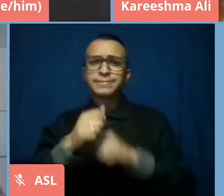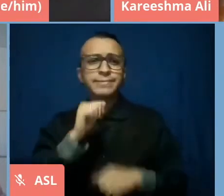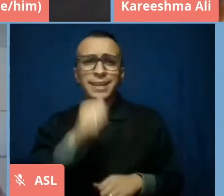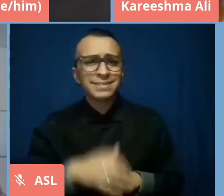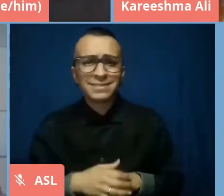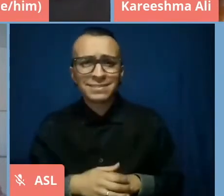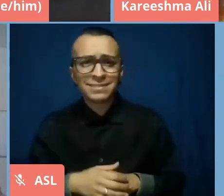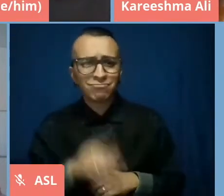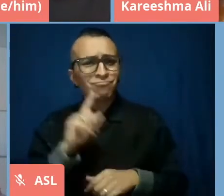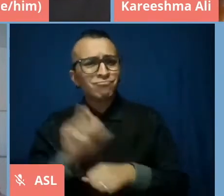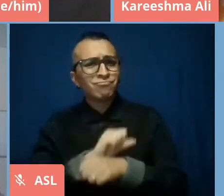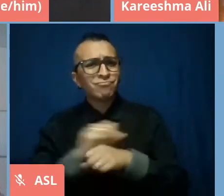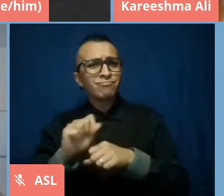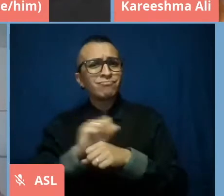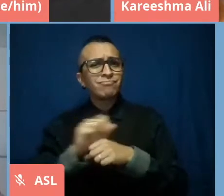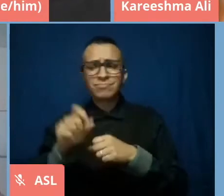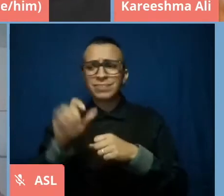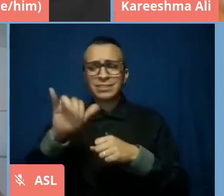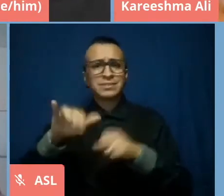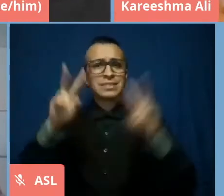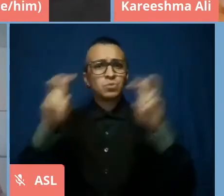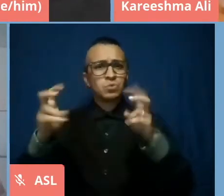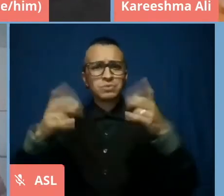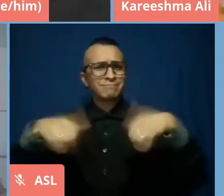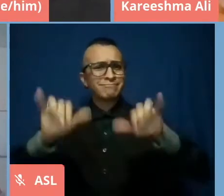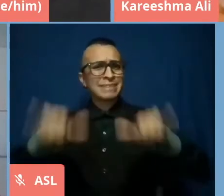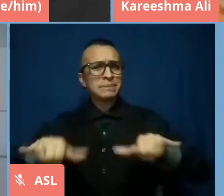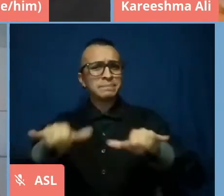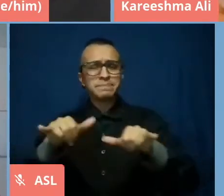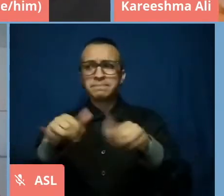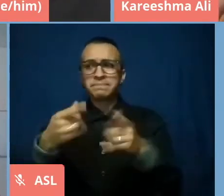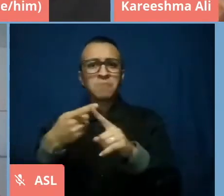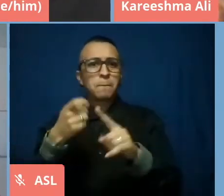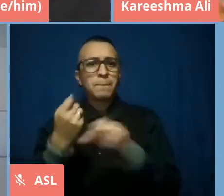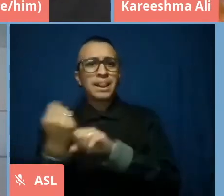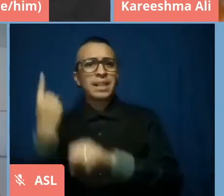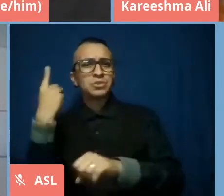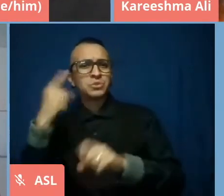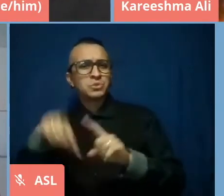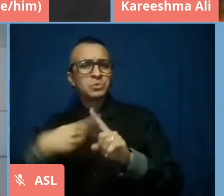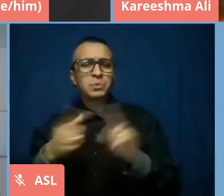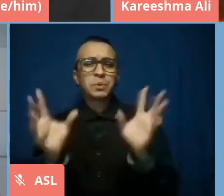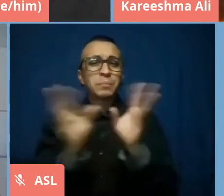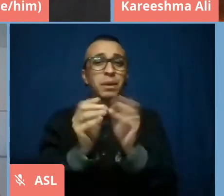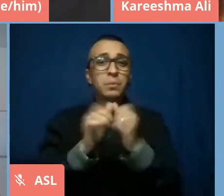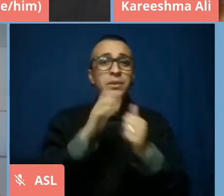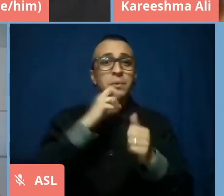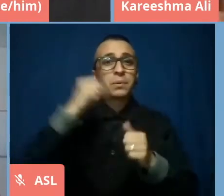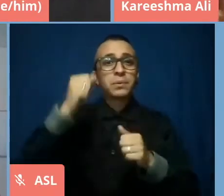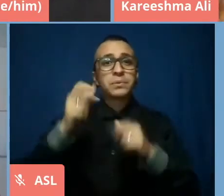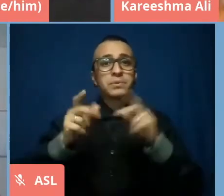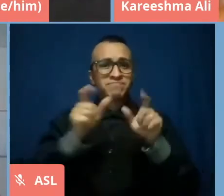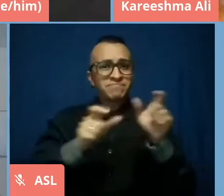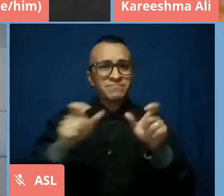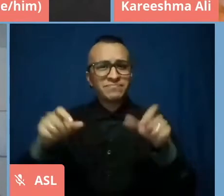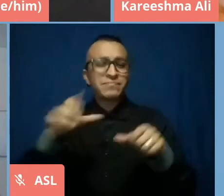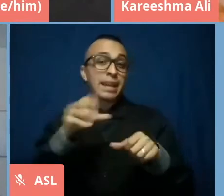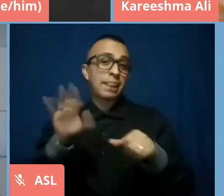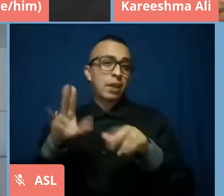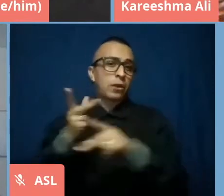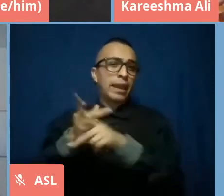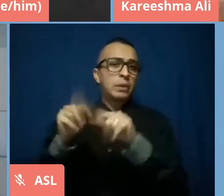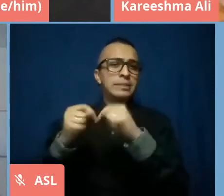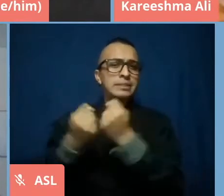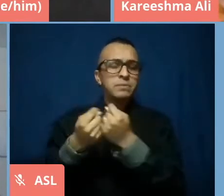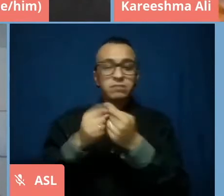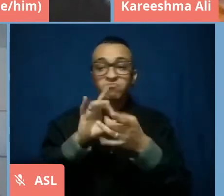overarching issues are quite the same as when we met with them last year with the older adults and their care teams. It's about housing and